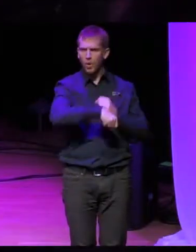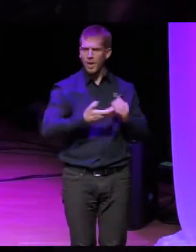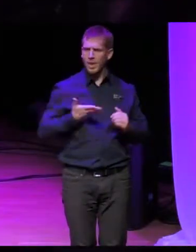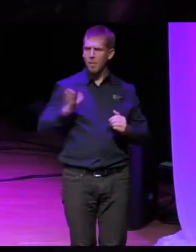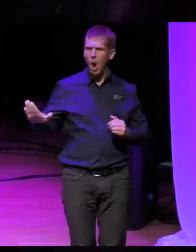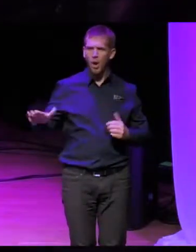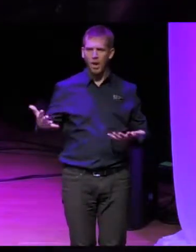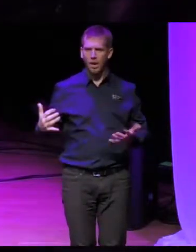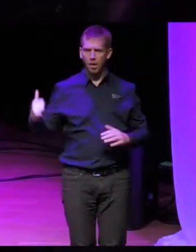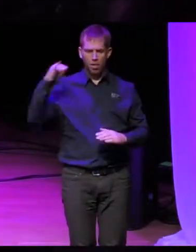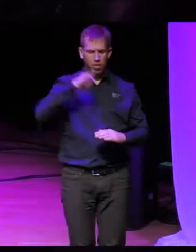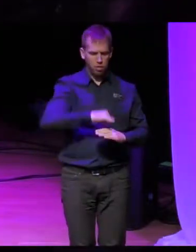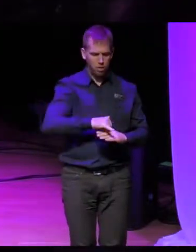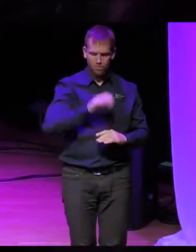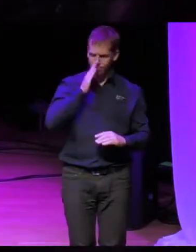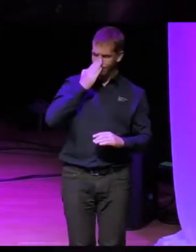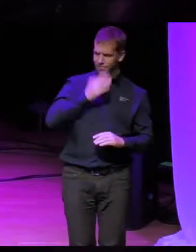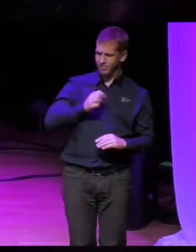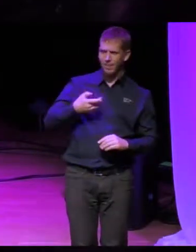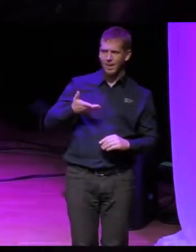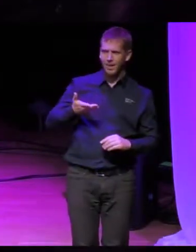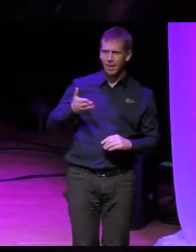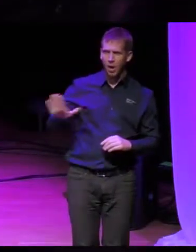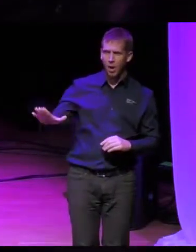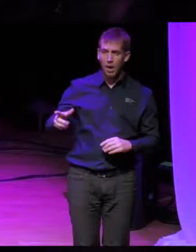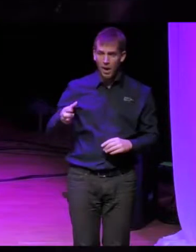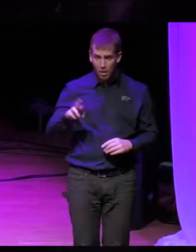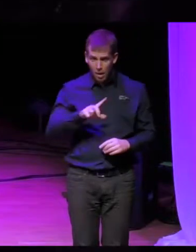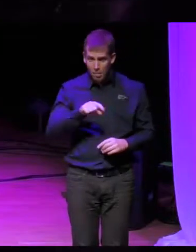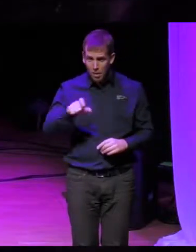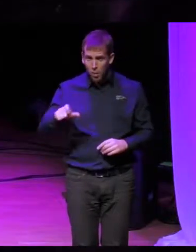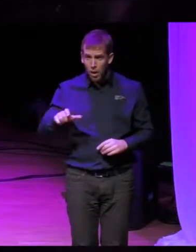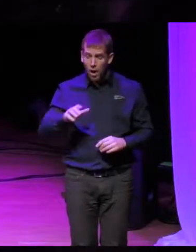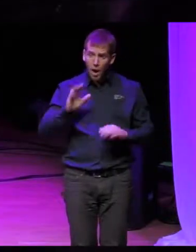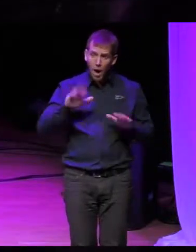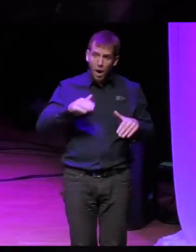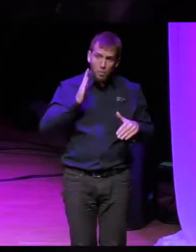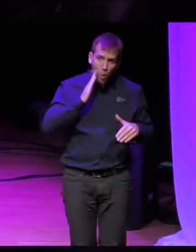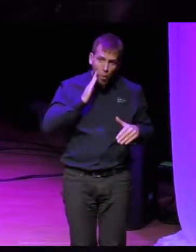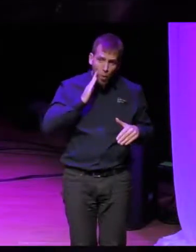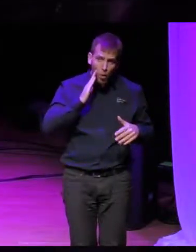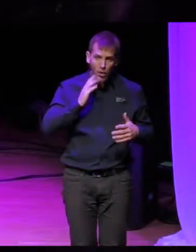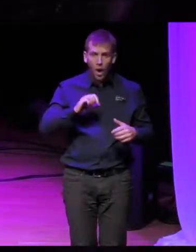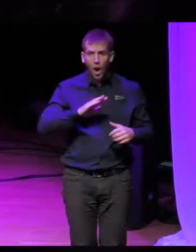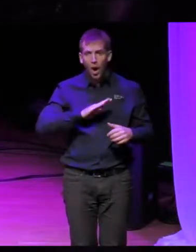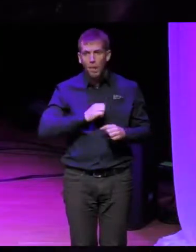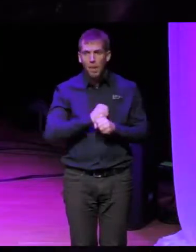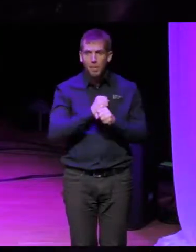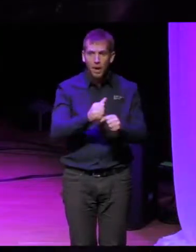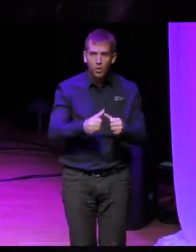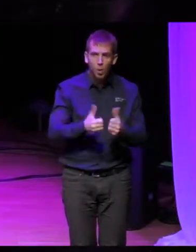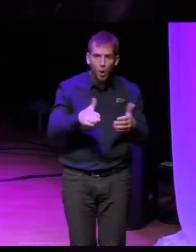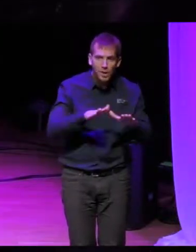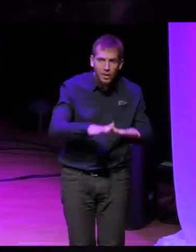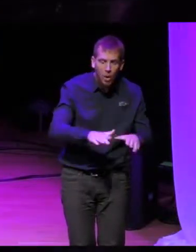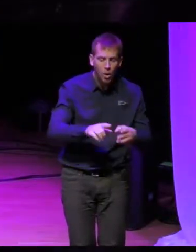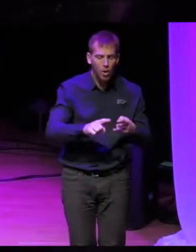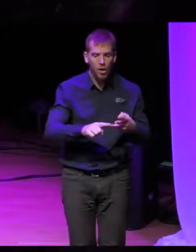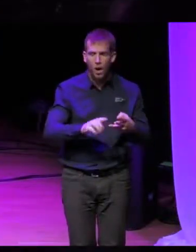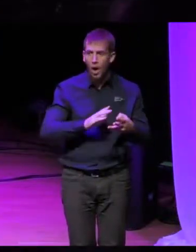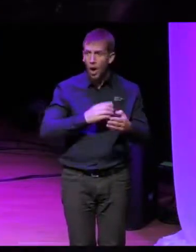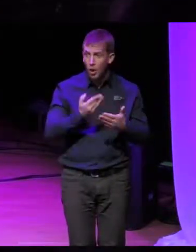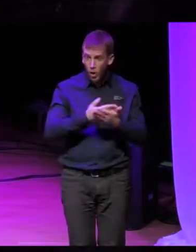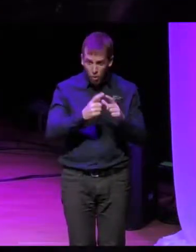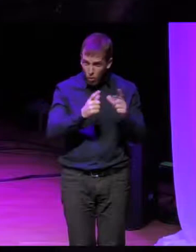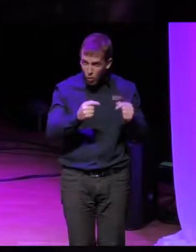from. So individuals with green cards, people who have lived in the United States, they are permanent residents, and there was just a lot of